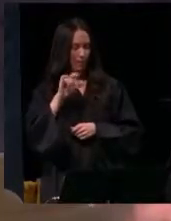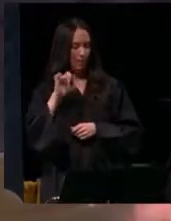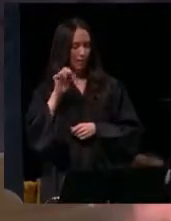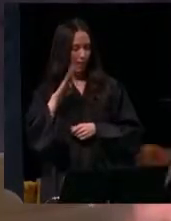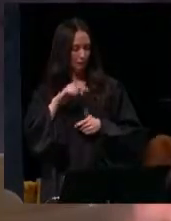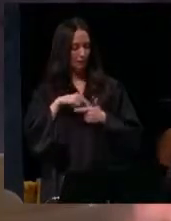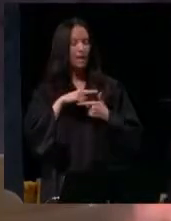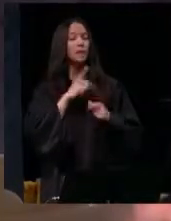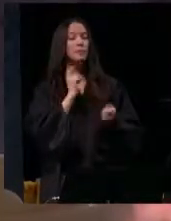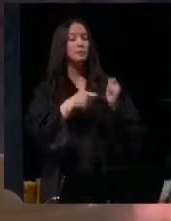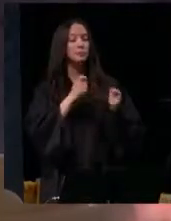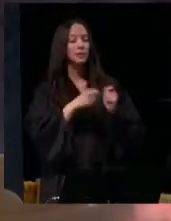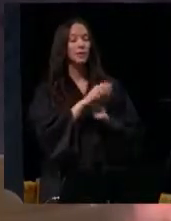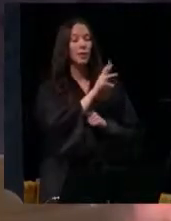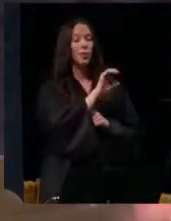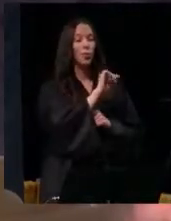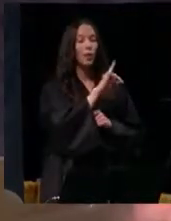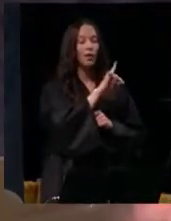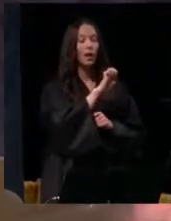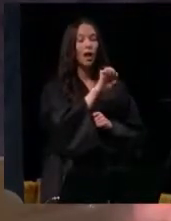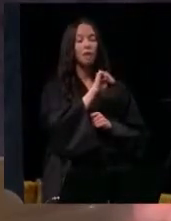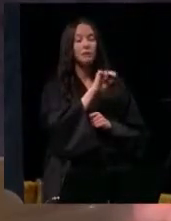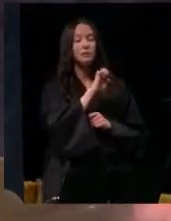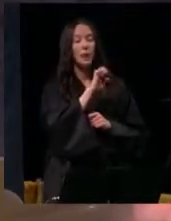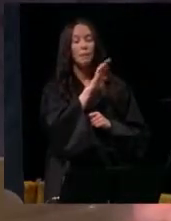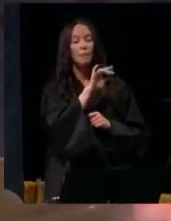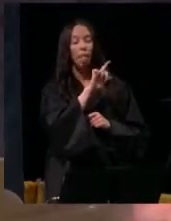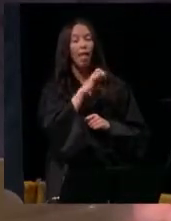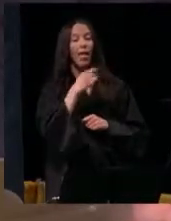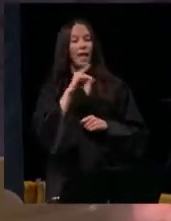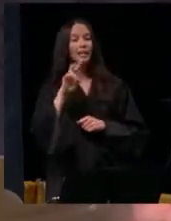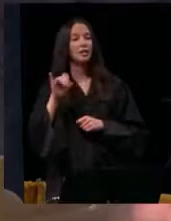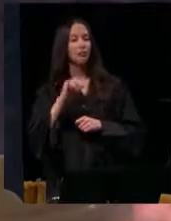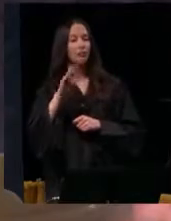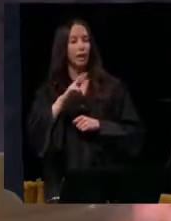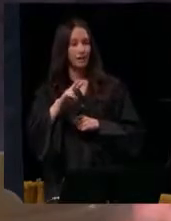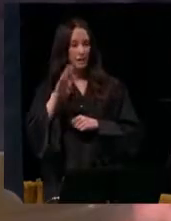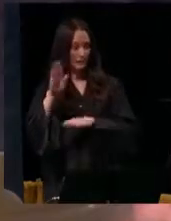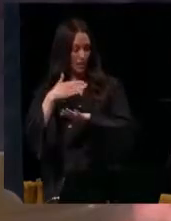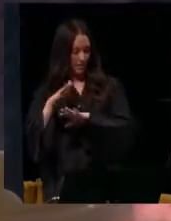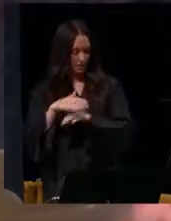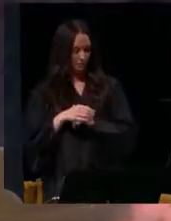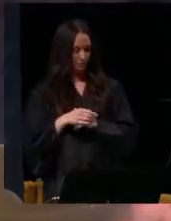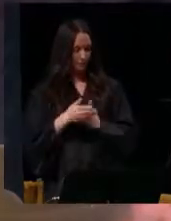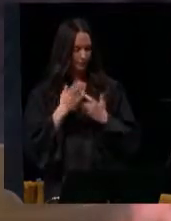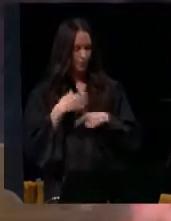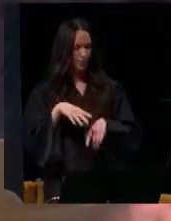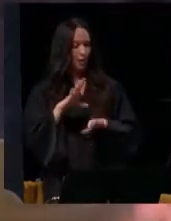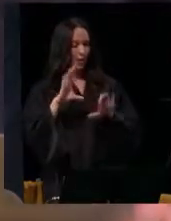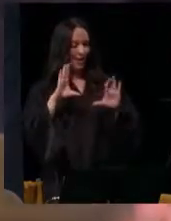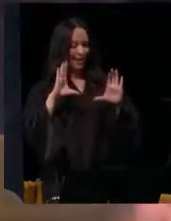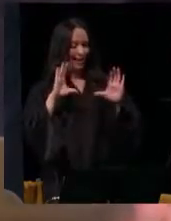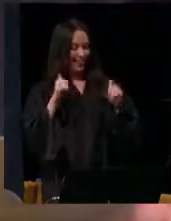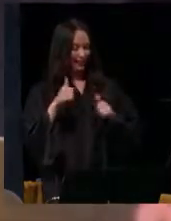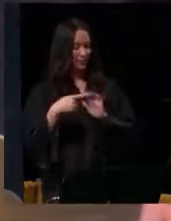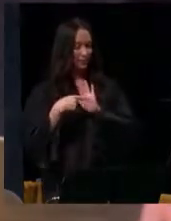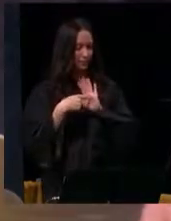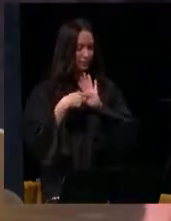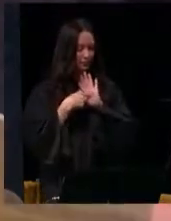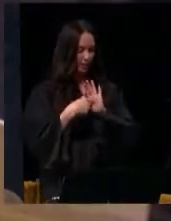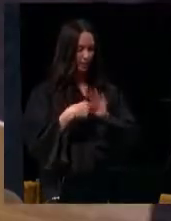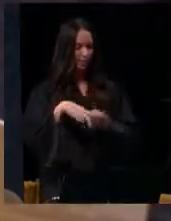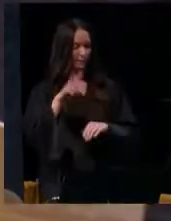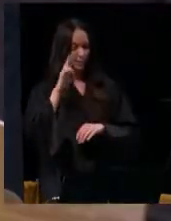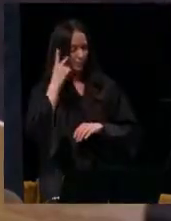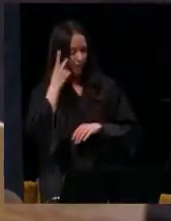percussionist in both our wind ensemble and jazz band. He's part of the economics challenge team, served as our class representative, secretary, and vice